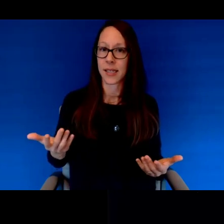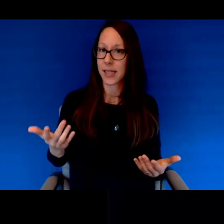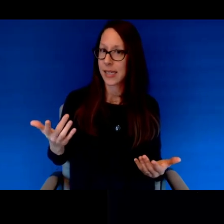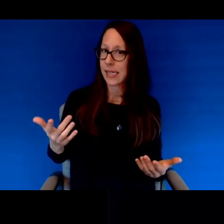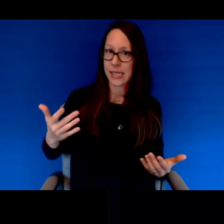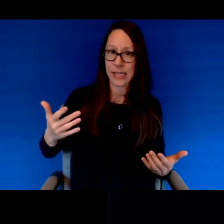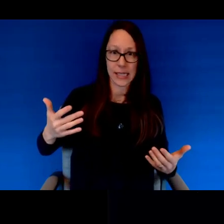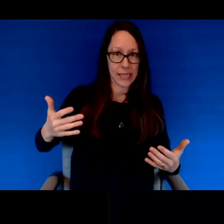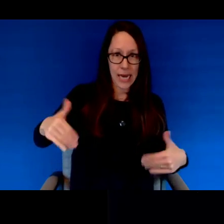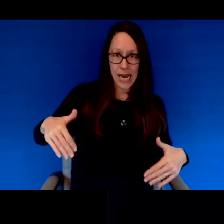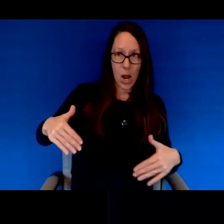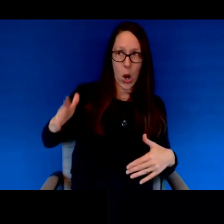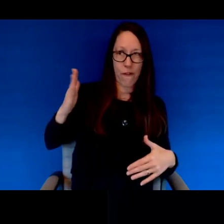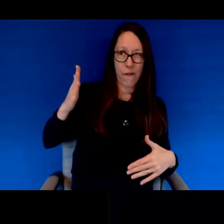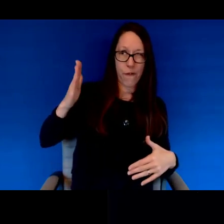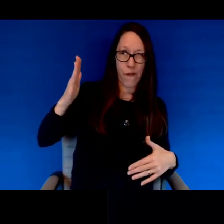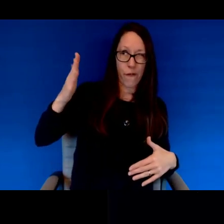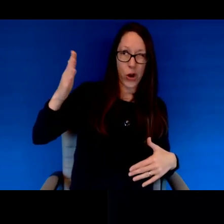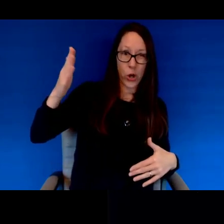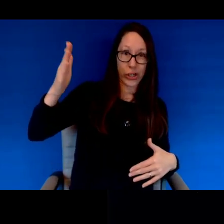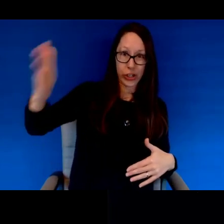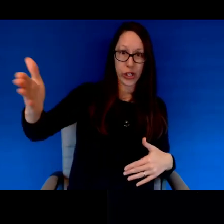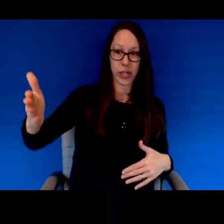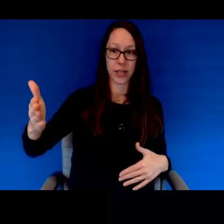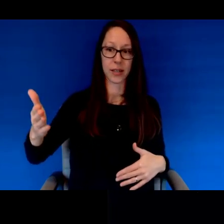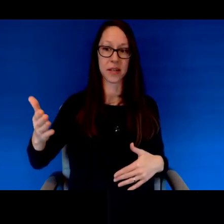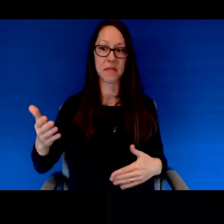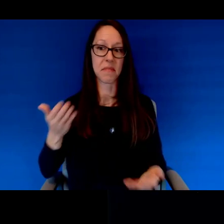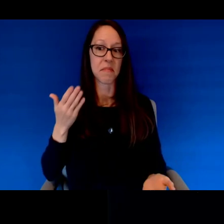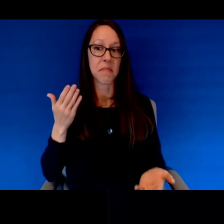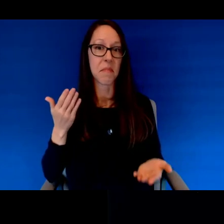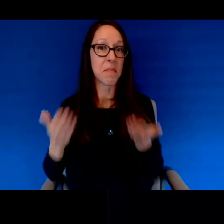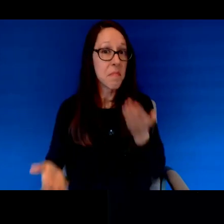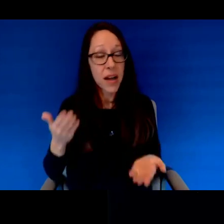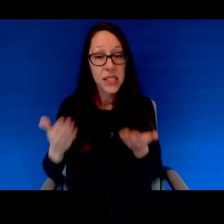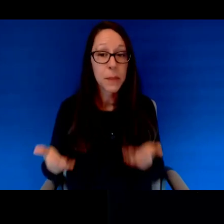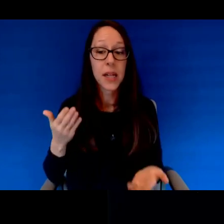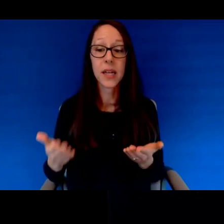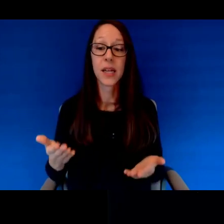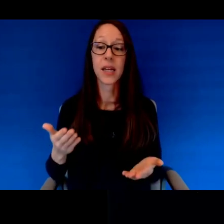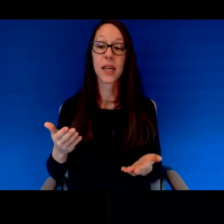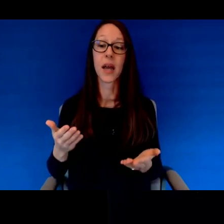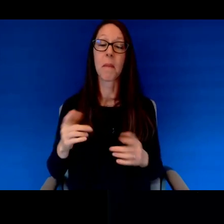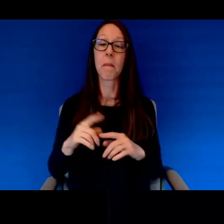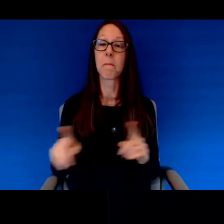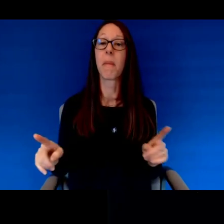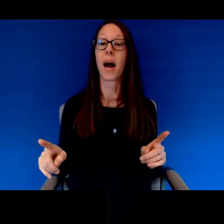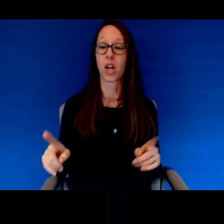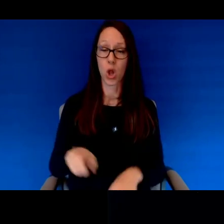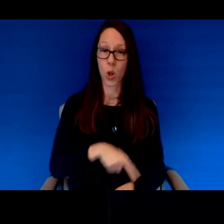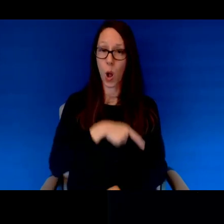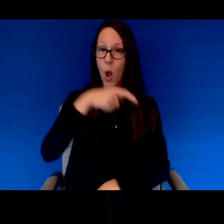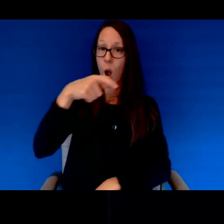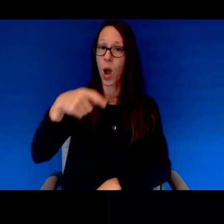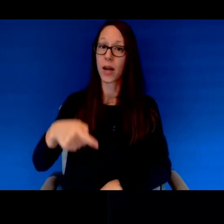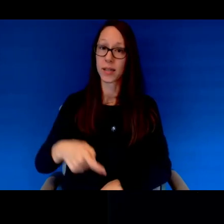in the future. I wouldn't say it's outside of the realm of possibility, but I think it's going to take a very long time and a